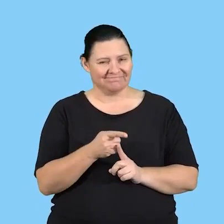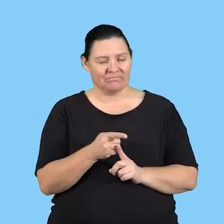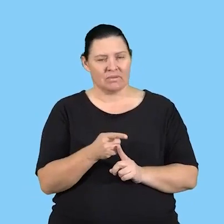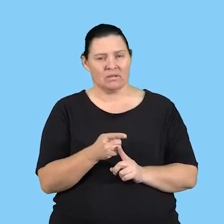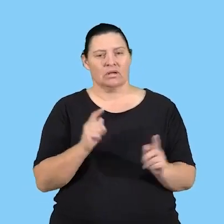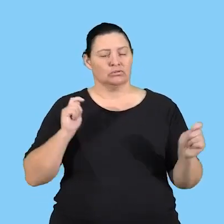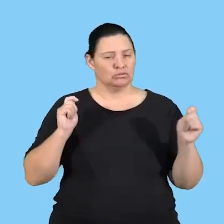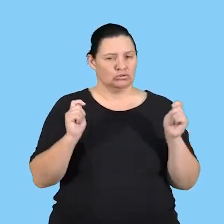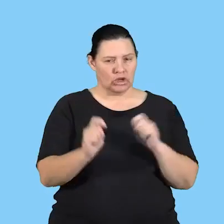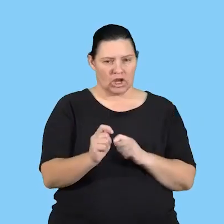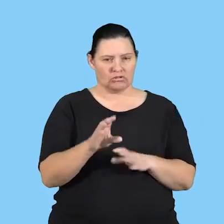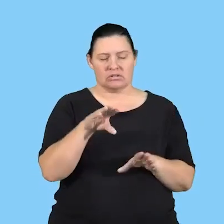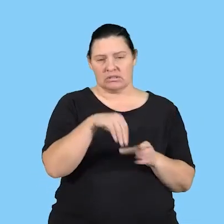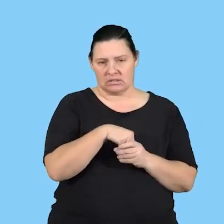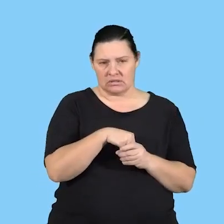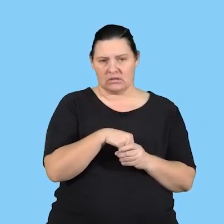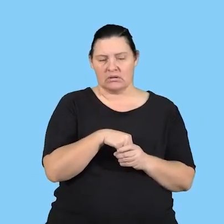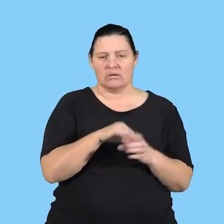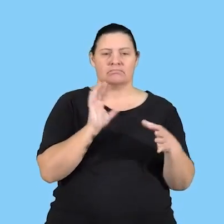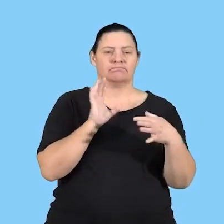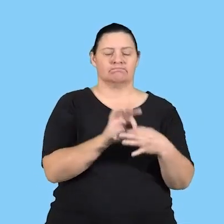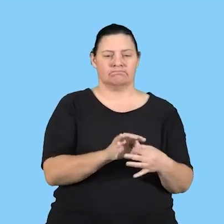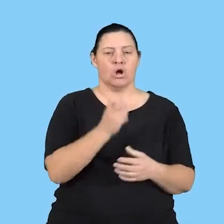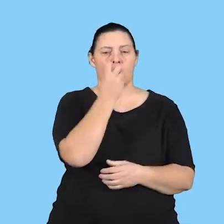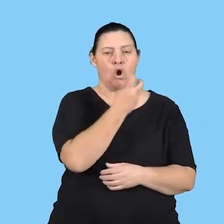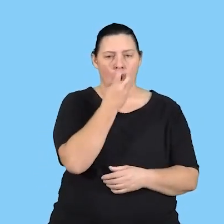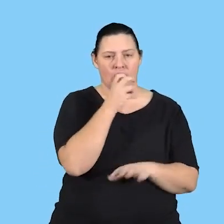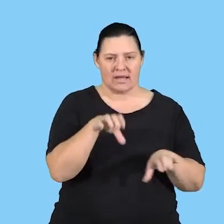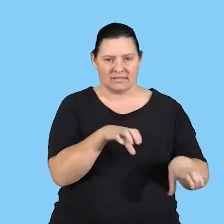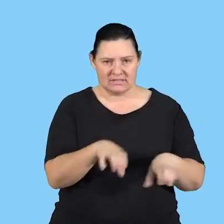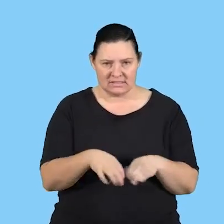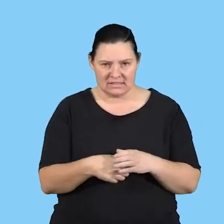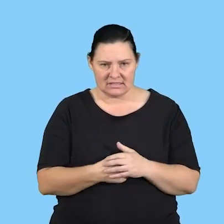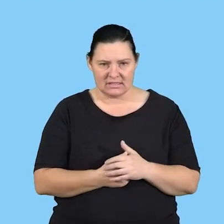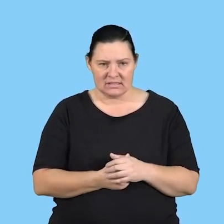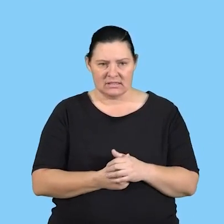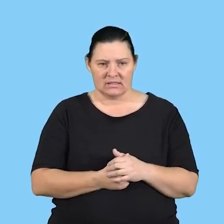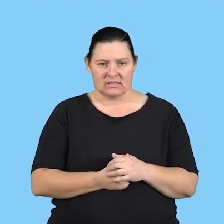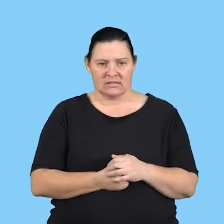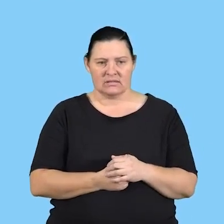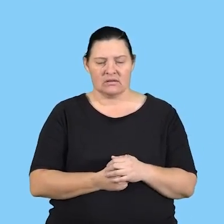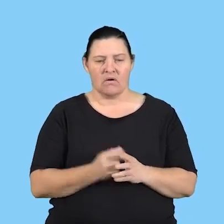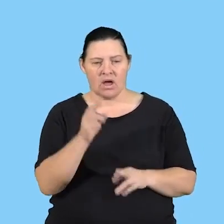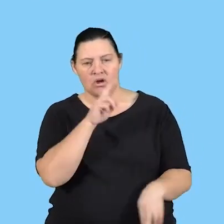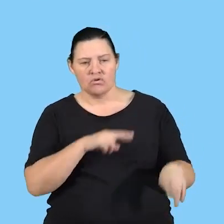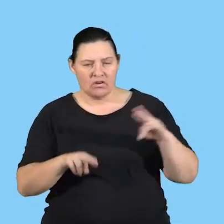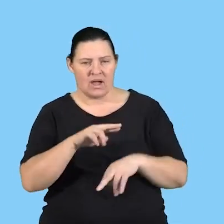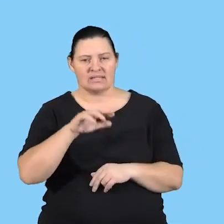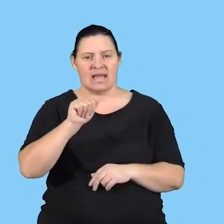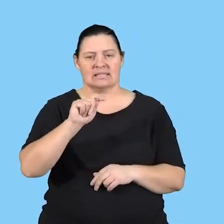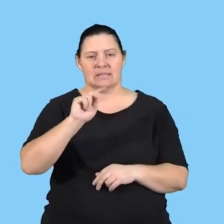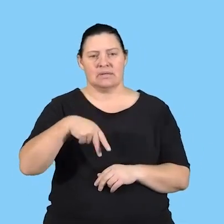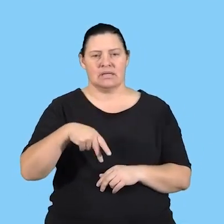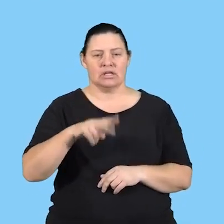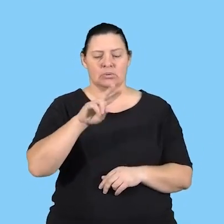major change that we brought about relates to oral activities. During revised